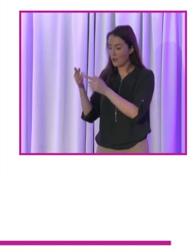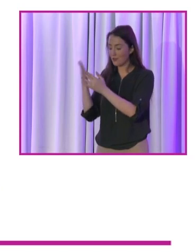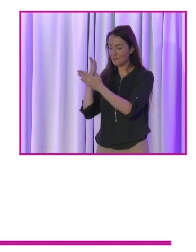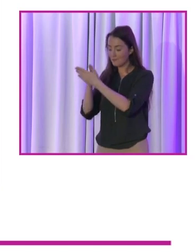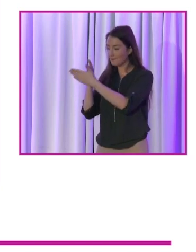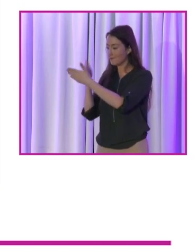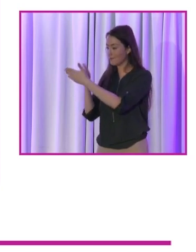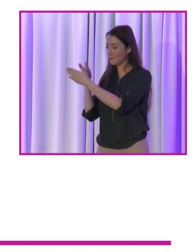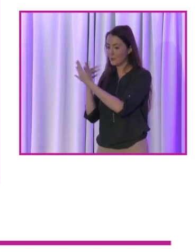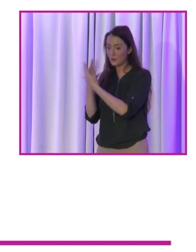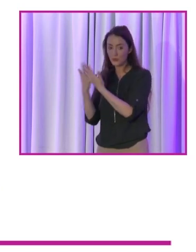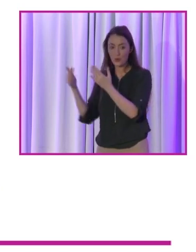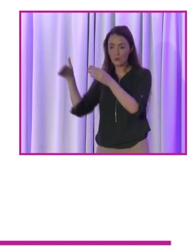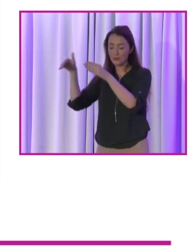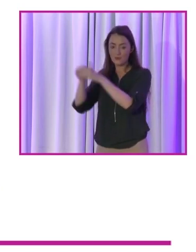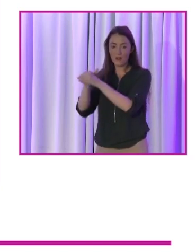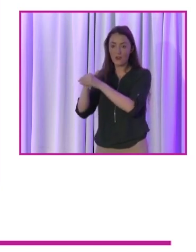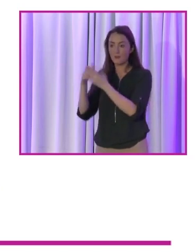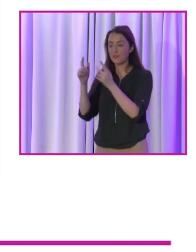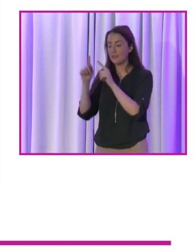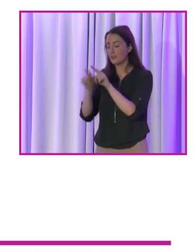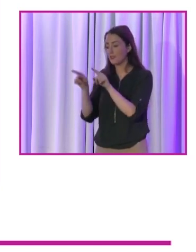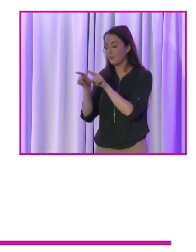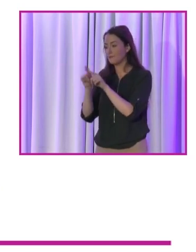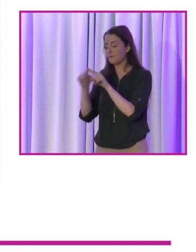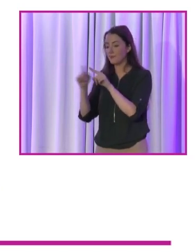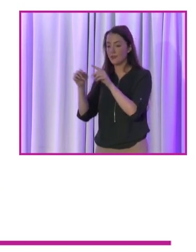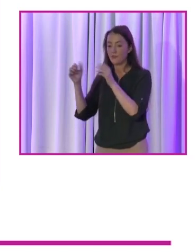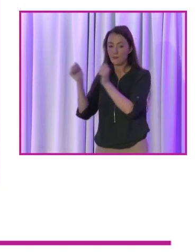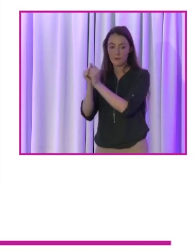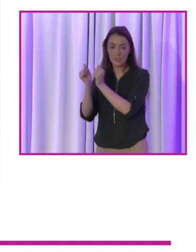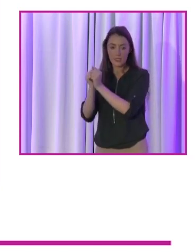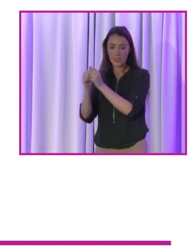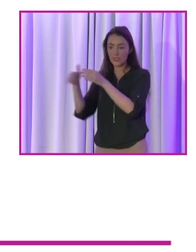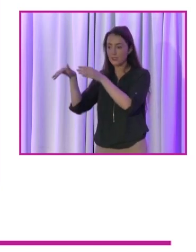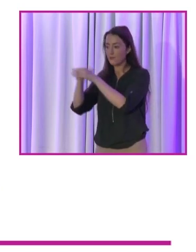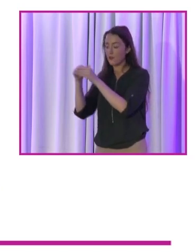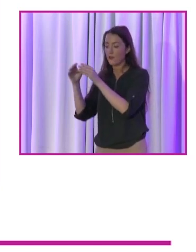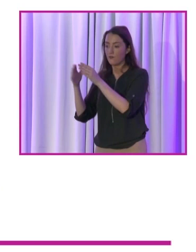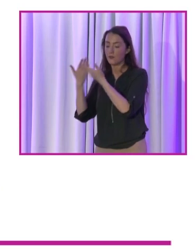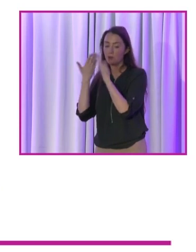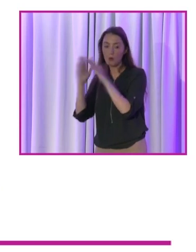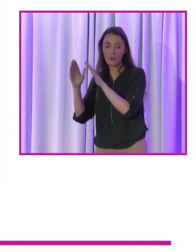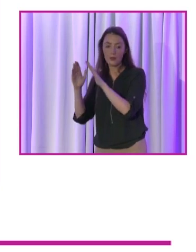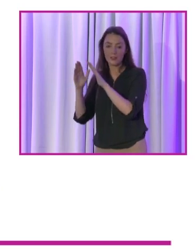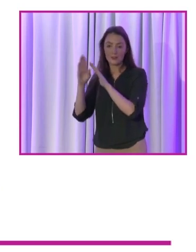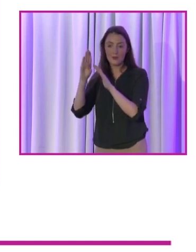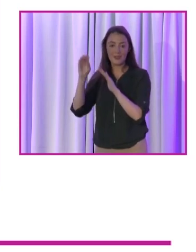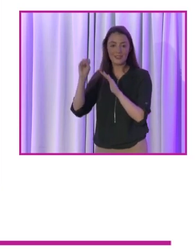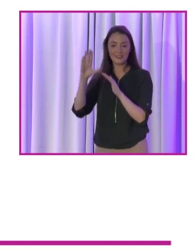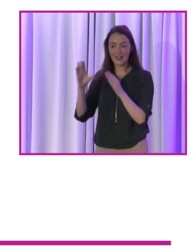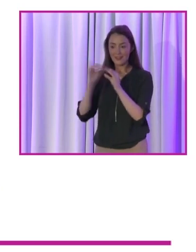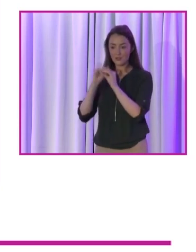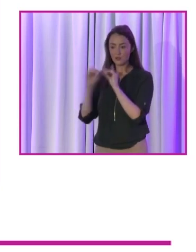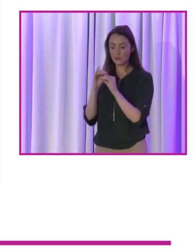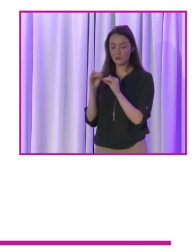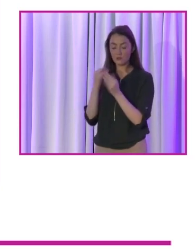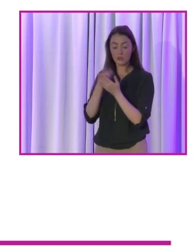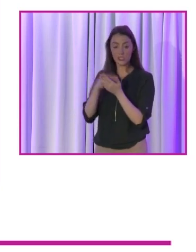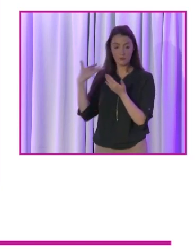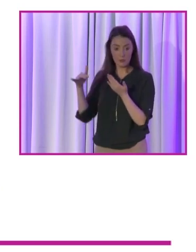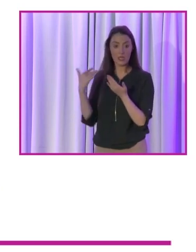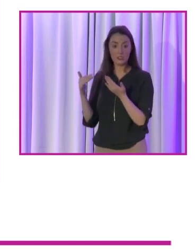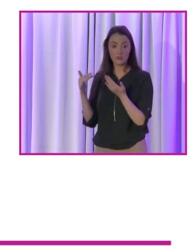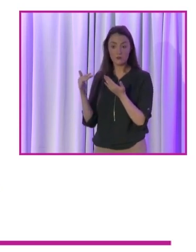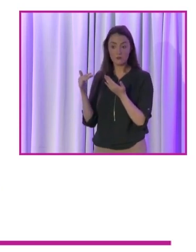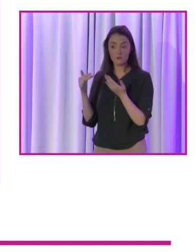my participation in branch meetings and engagement with the public. BSL interpreters are expensive and in